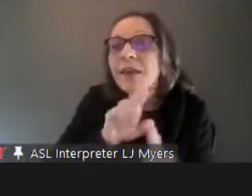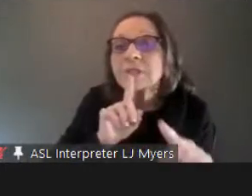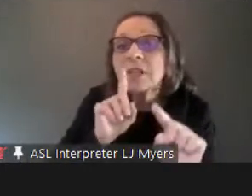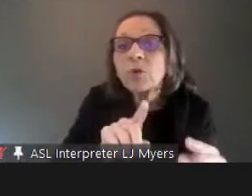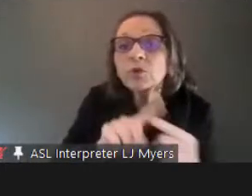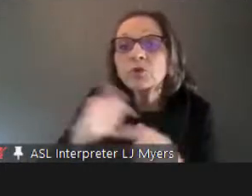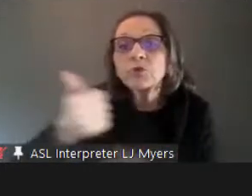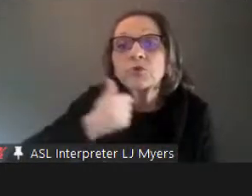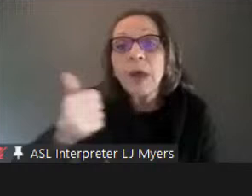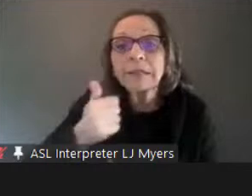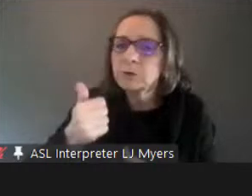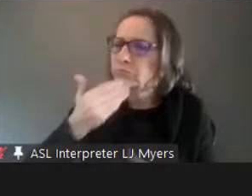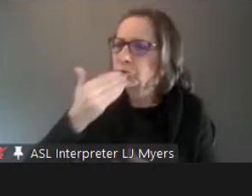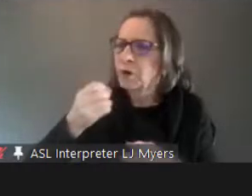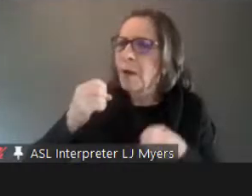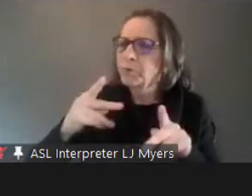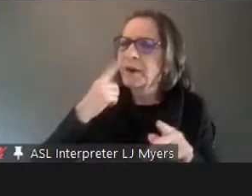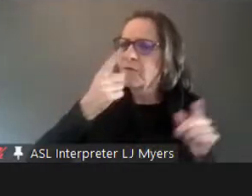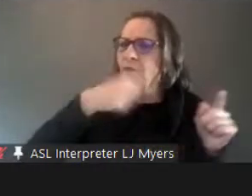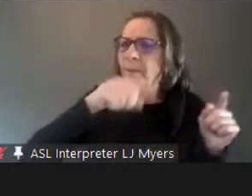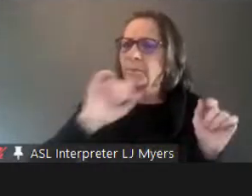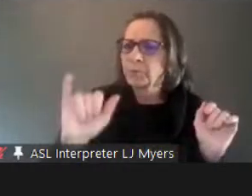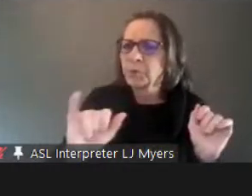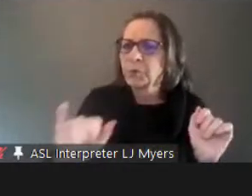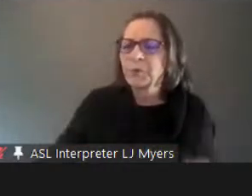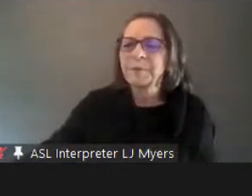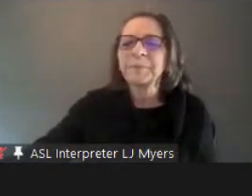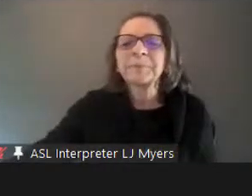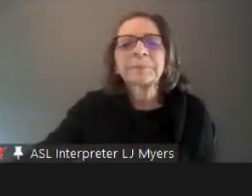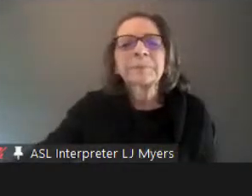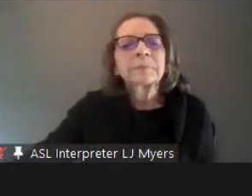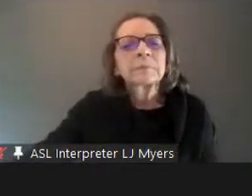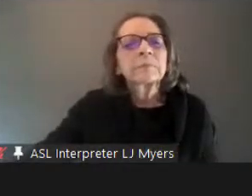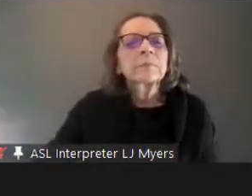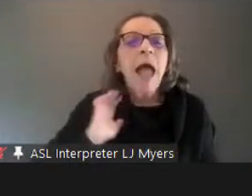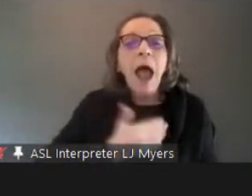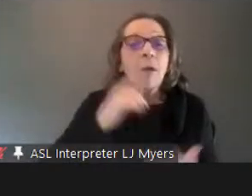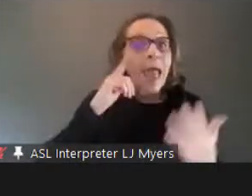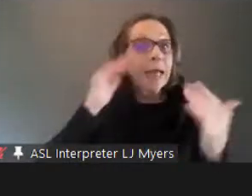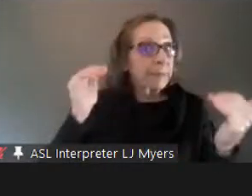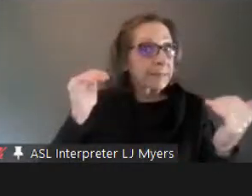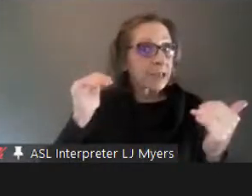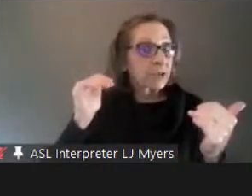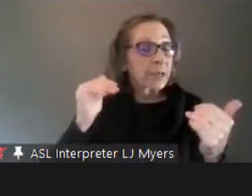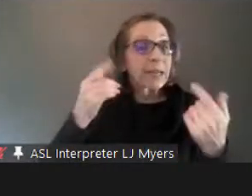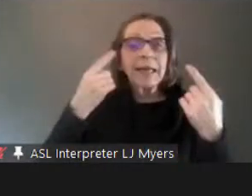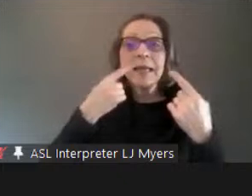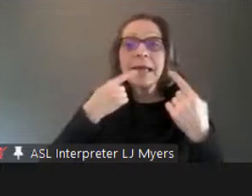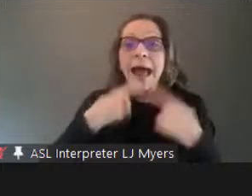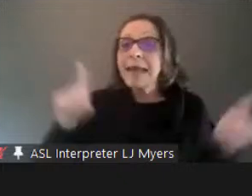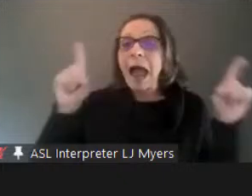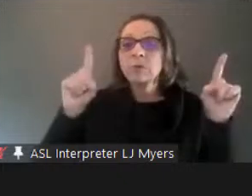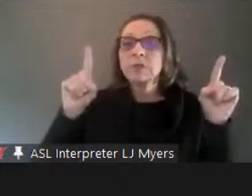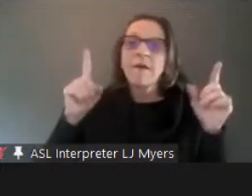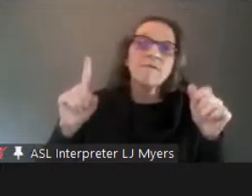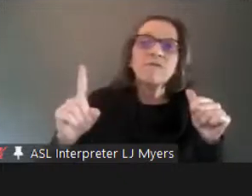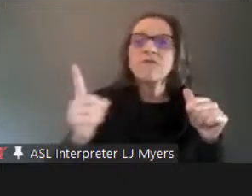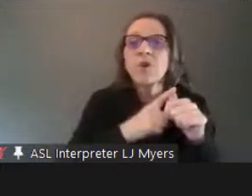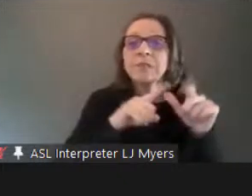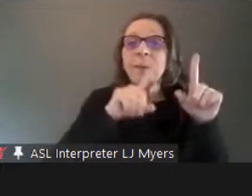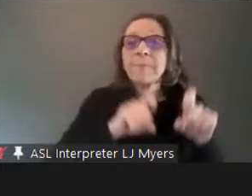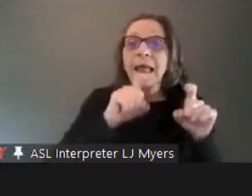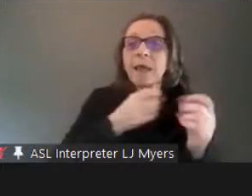this is also a good opportunity for that. Our expectation is to announce the first pilots or proof of concepts in June of next